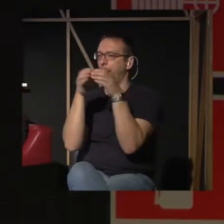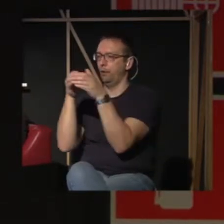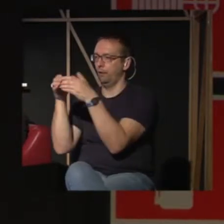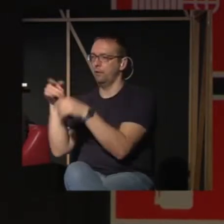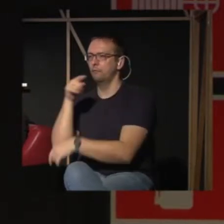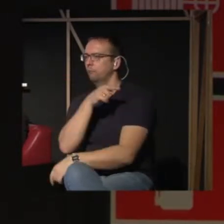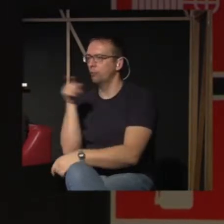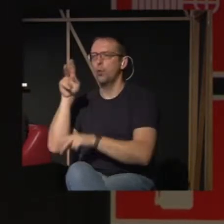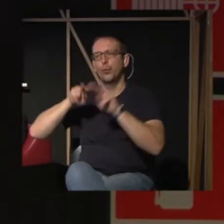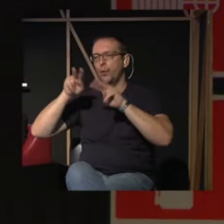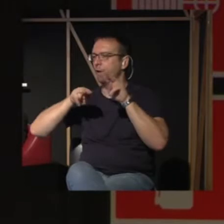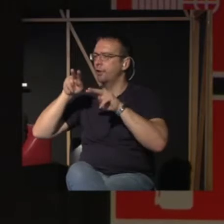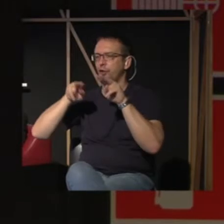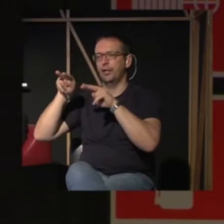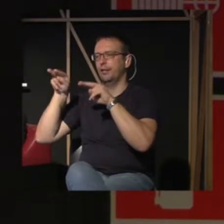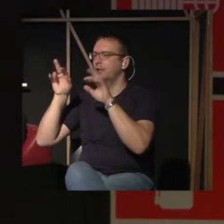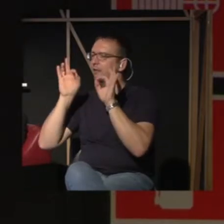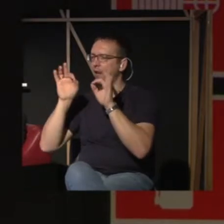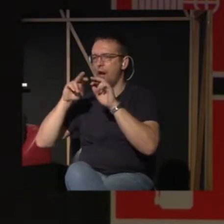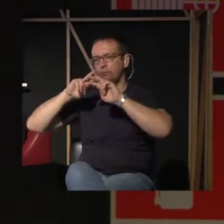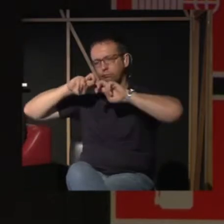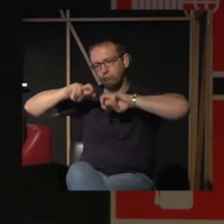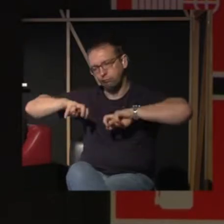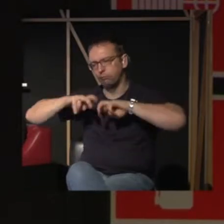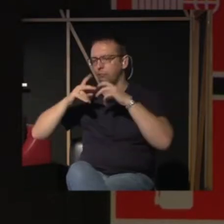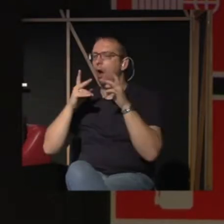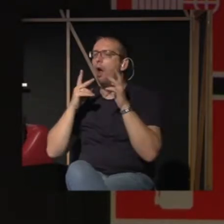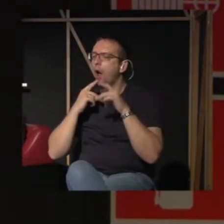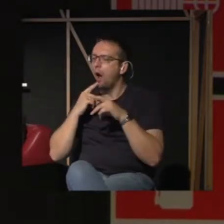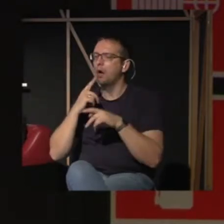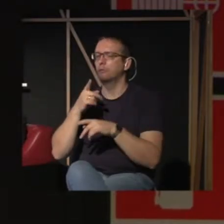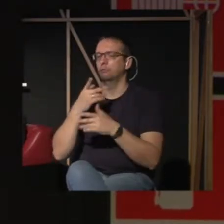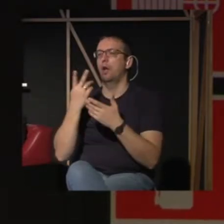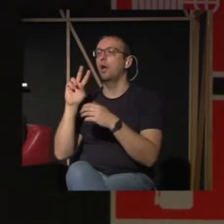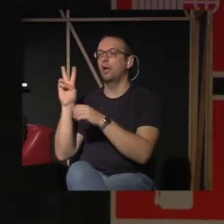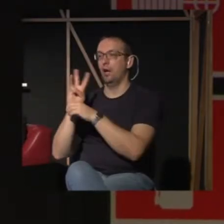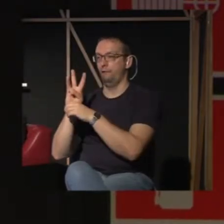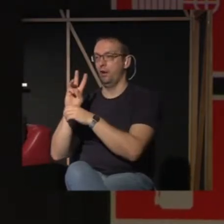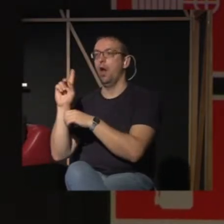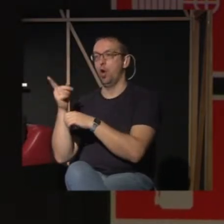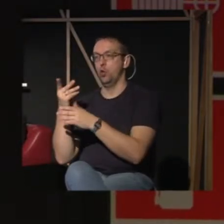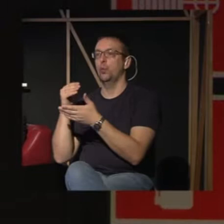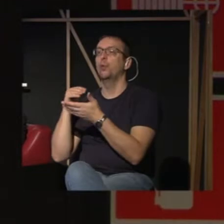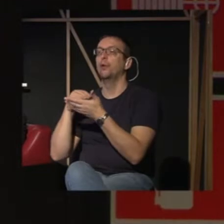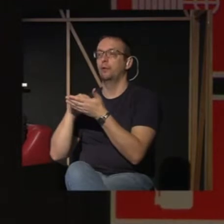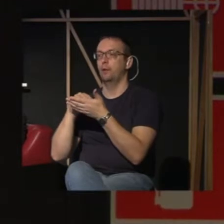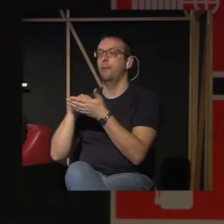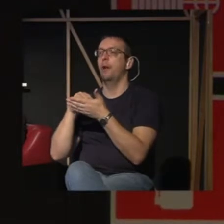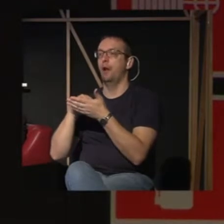the participation from CAFE. We had tournament staff, accessibility monitors. As I